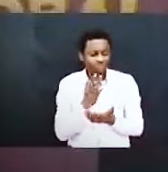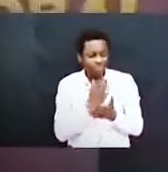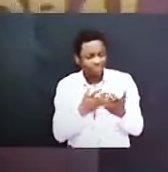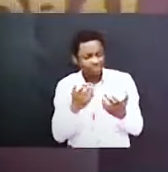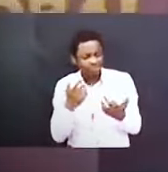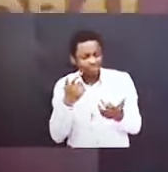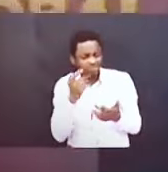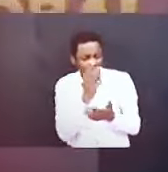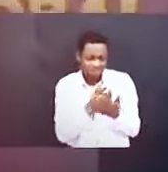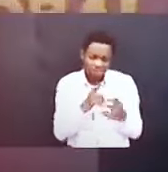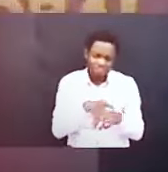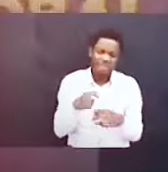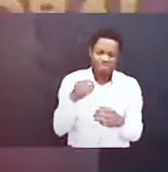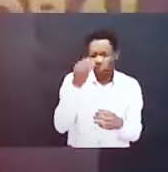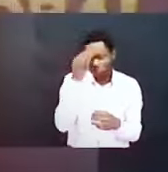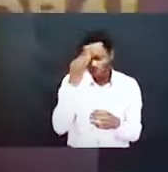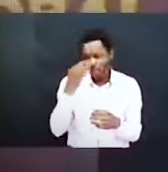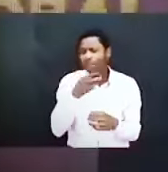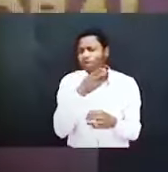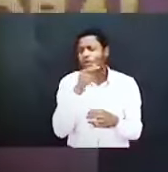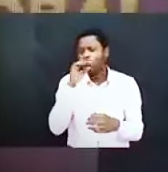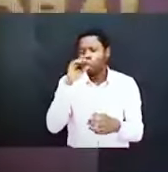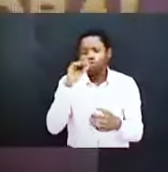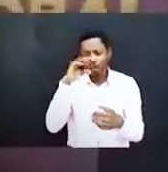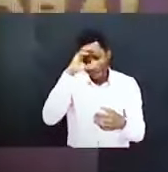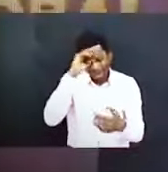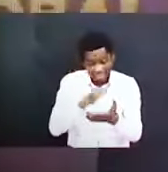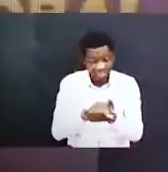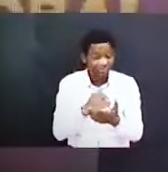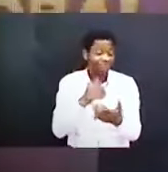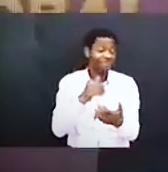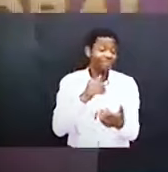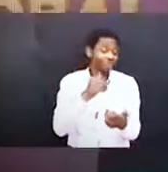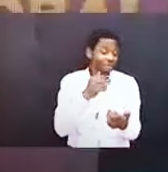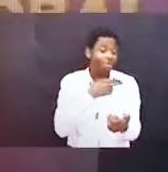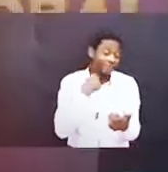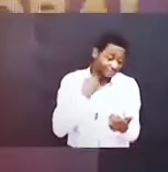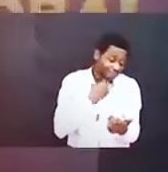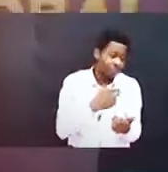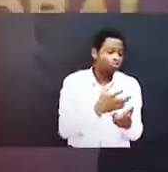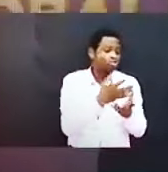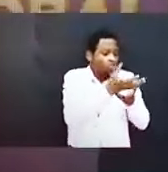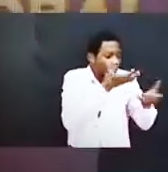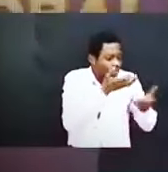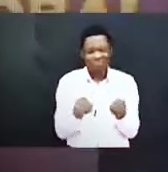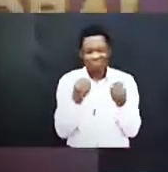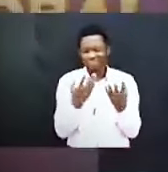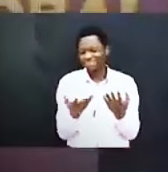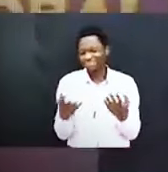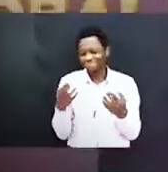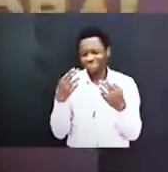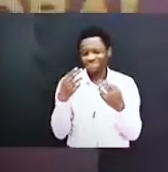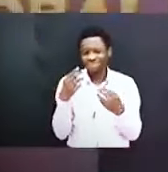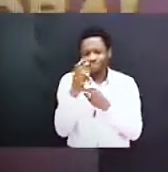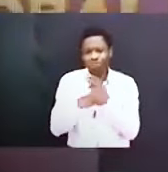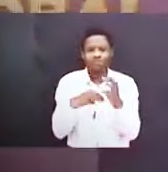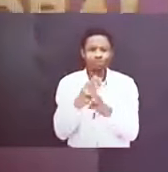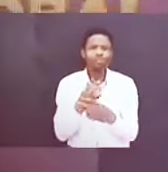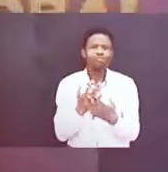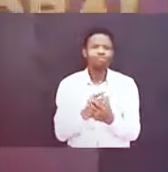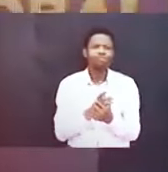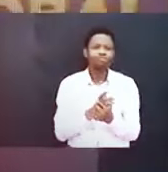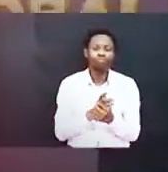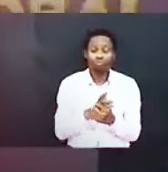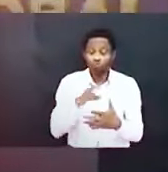Be careful. But when men do not carry themselves well, their wives keep suspecting them. So let's take Proverbs